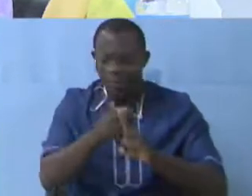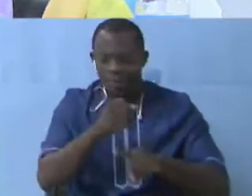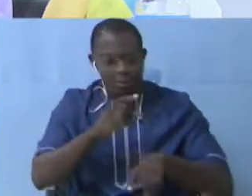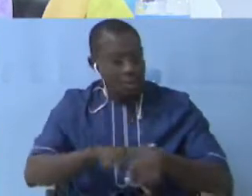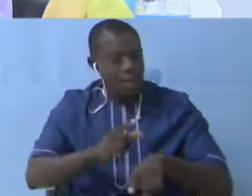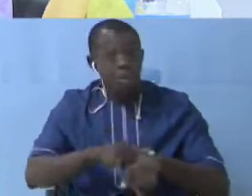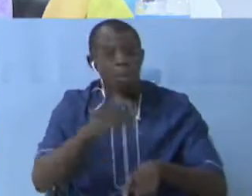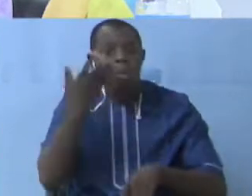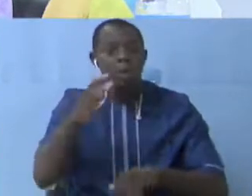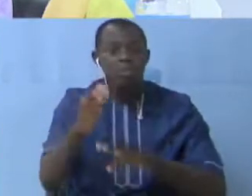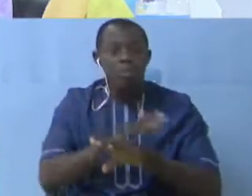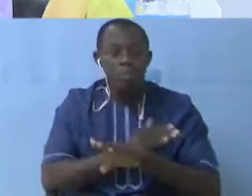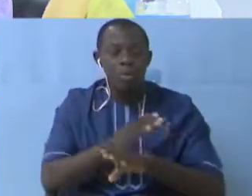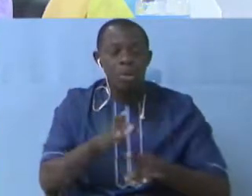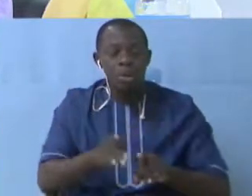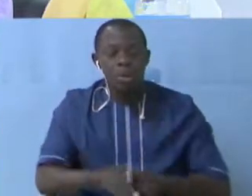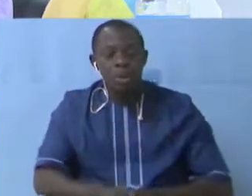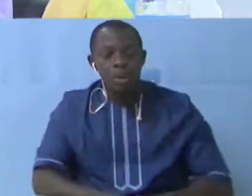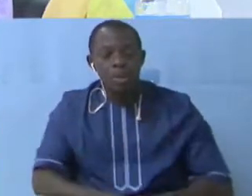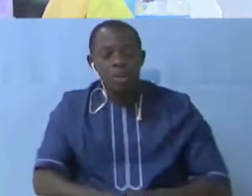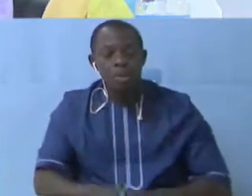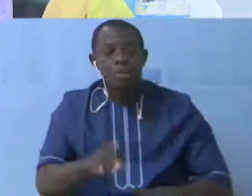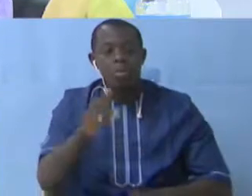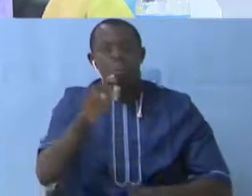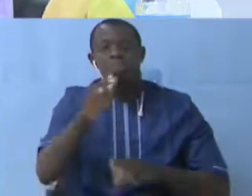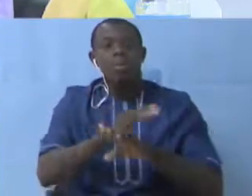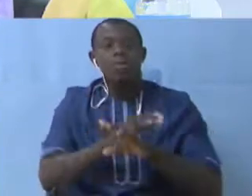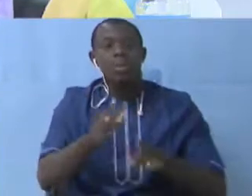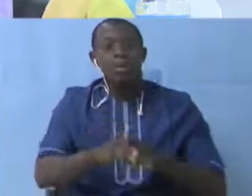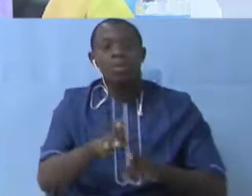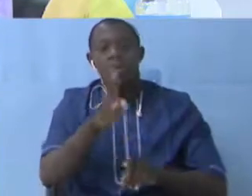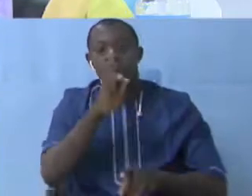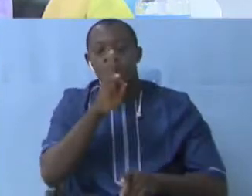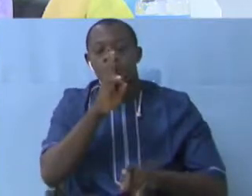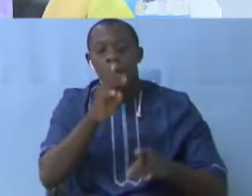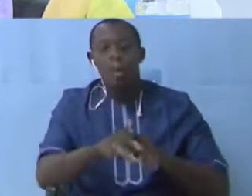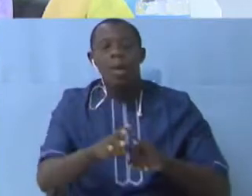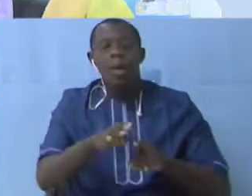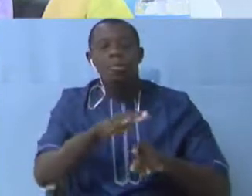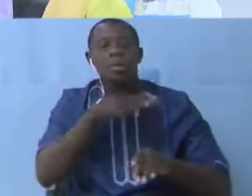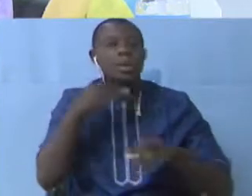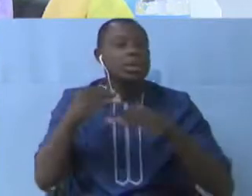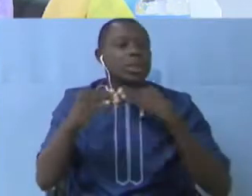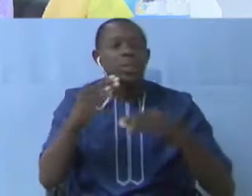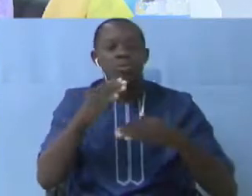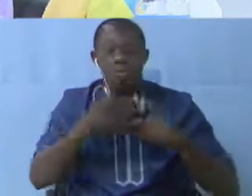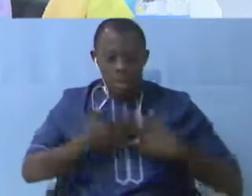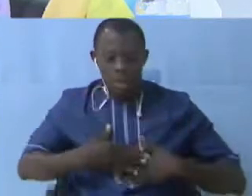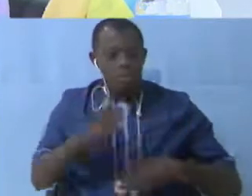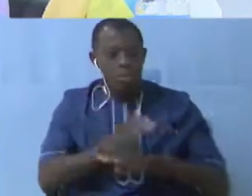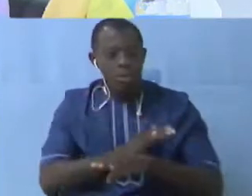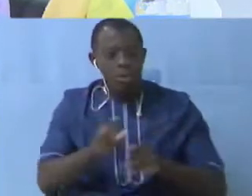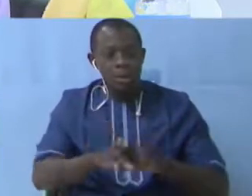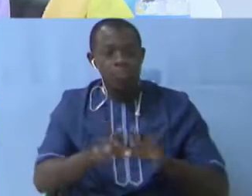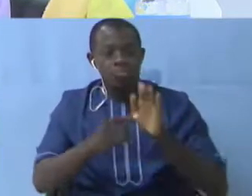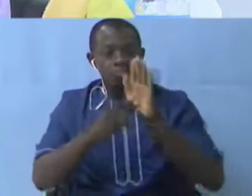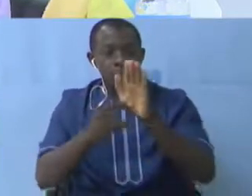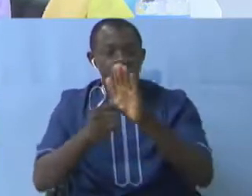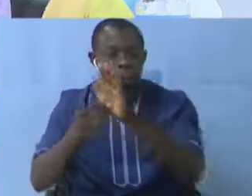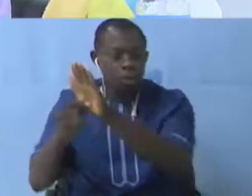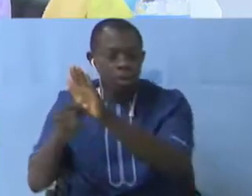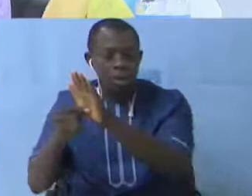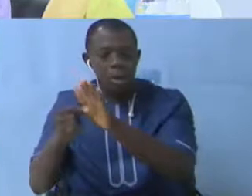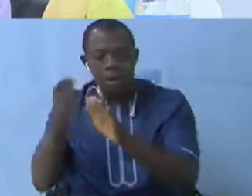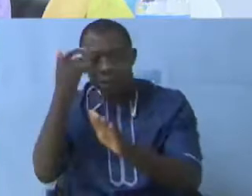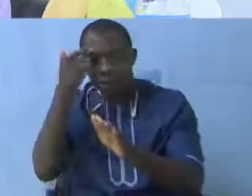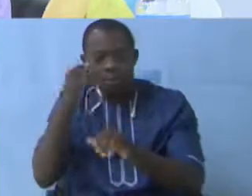those bodies were executed, were really exhibited. I think that also sent a